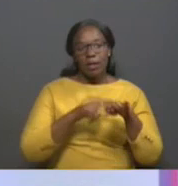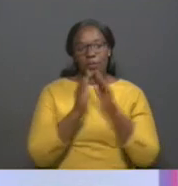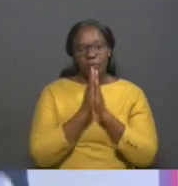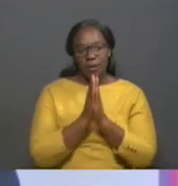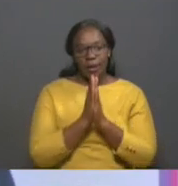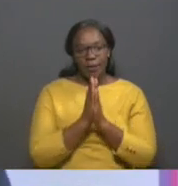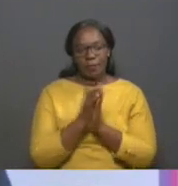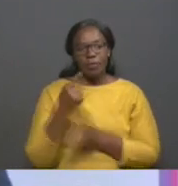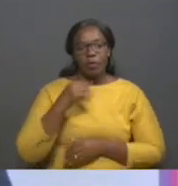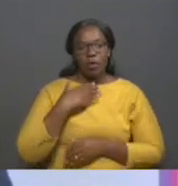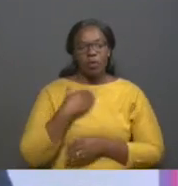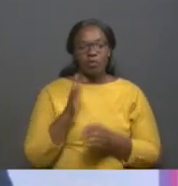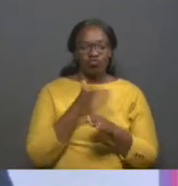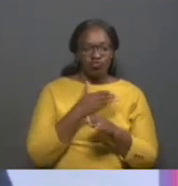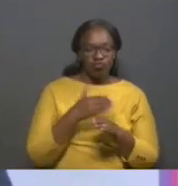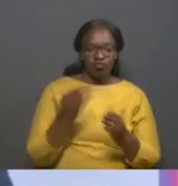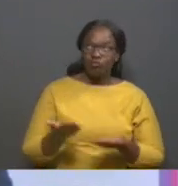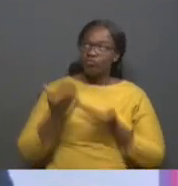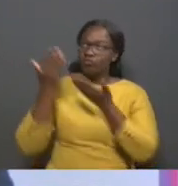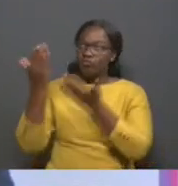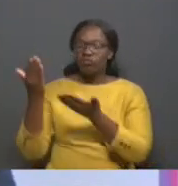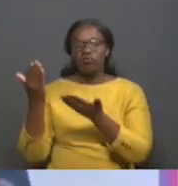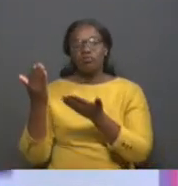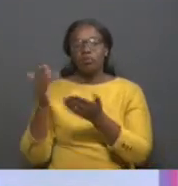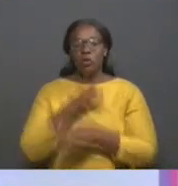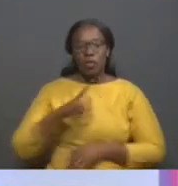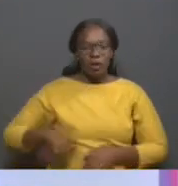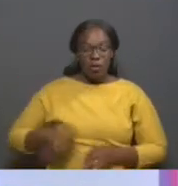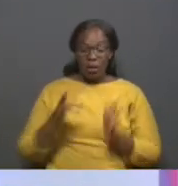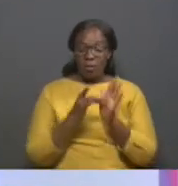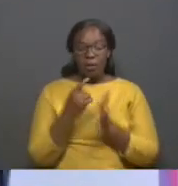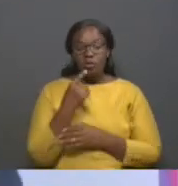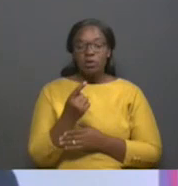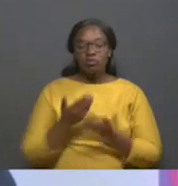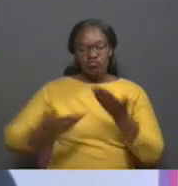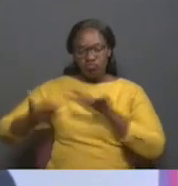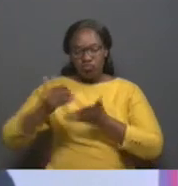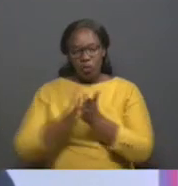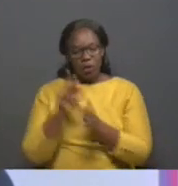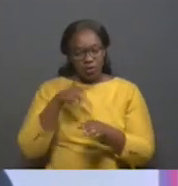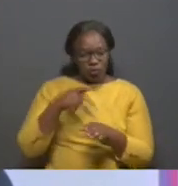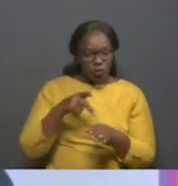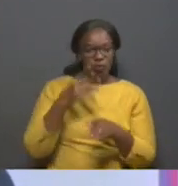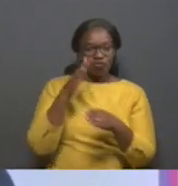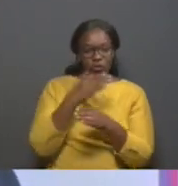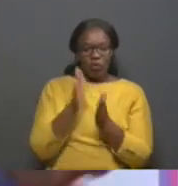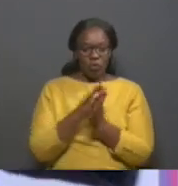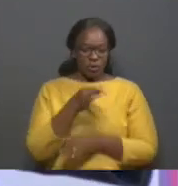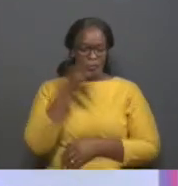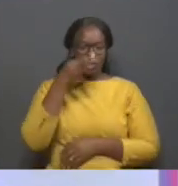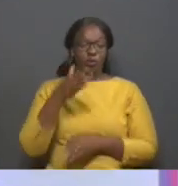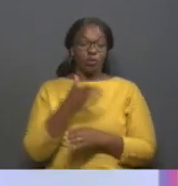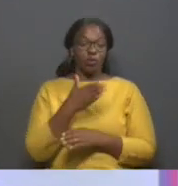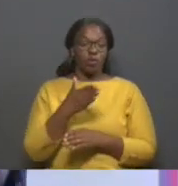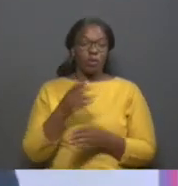to be lifting up songs to the Lord. The Bible says, speak to one another with psalms, hymns, and spiritual songs. So we'll